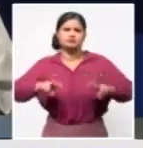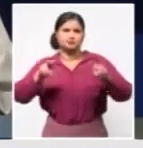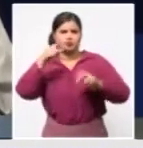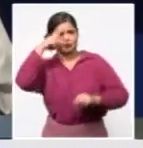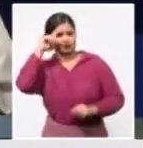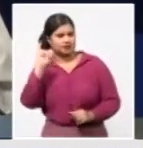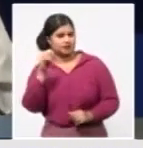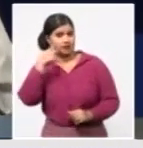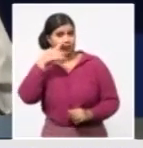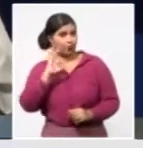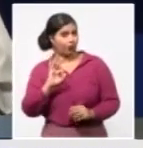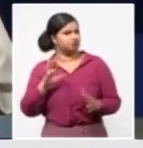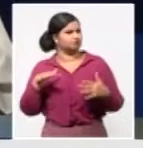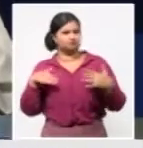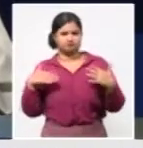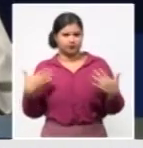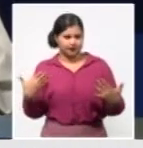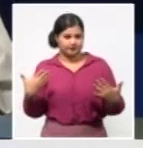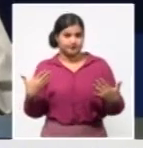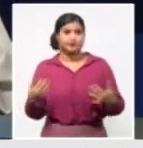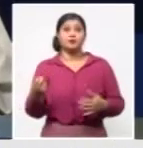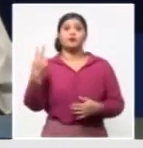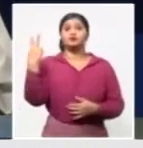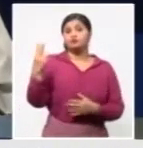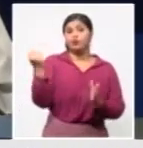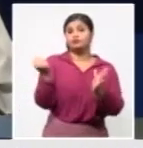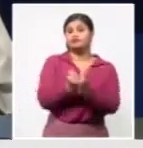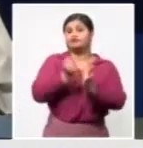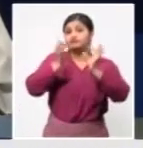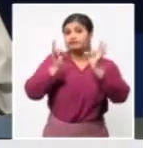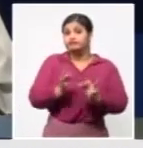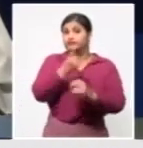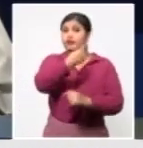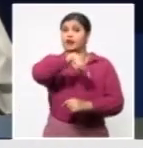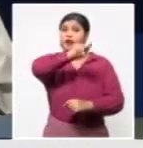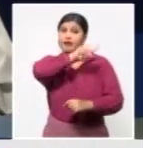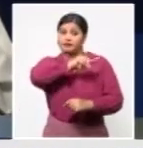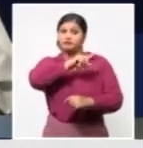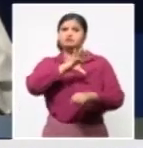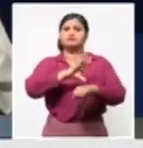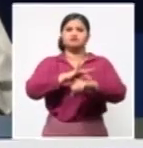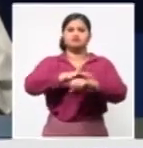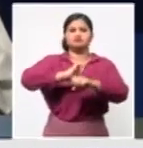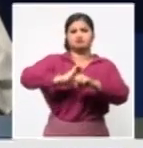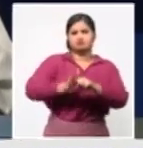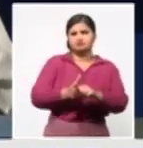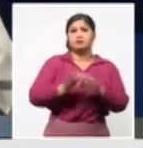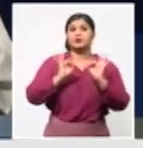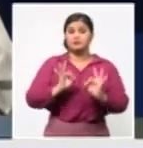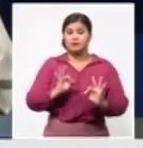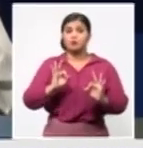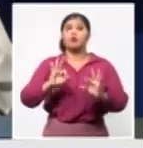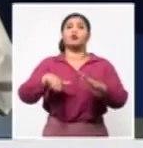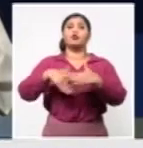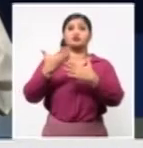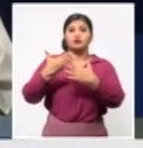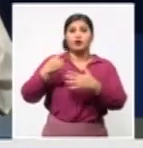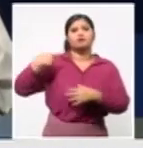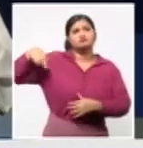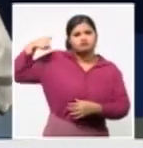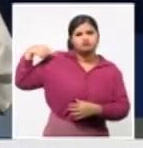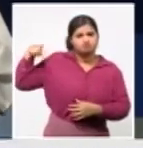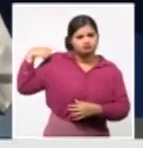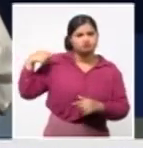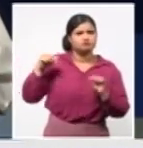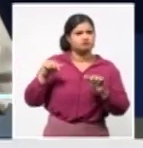abroad to 168, or 7% of all confirmed cases in Cuba. The number